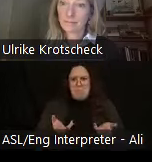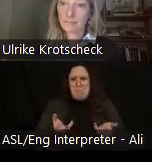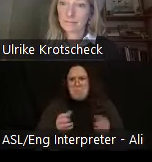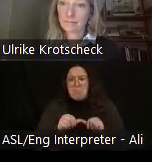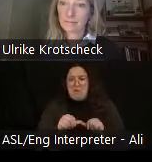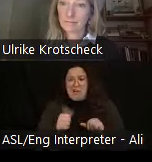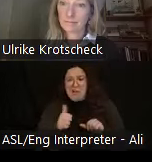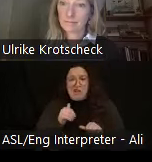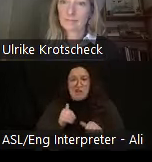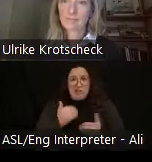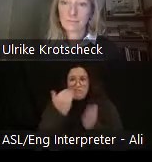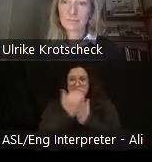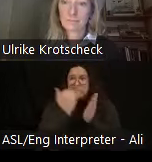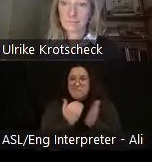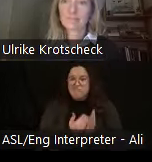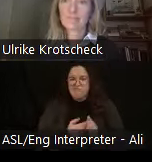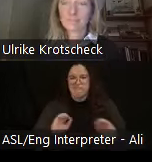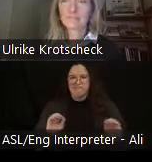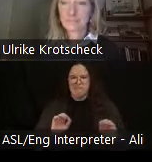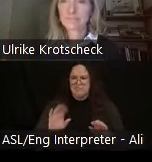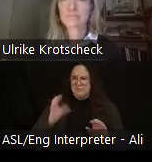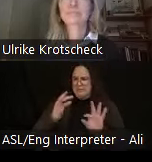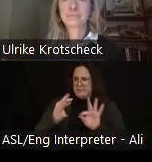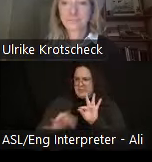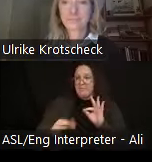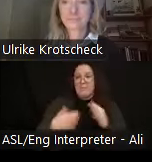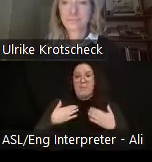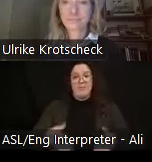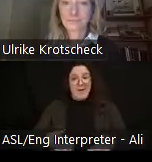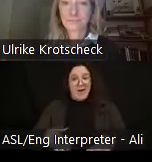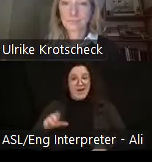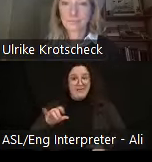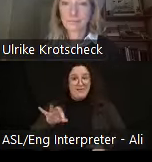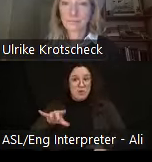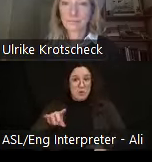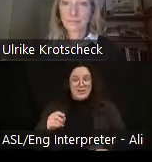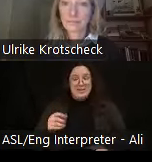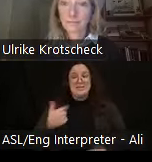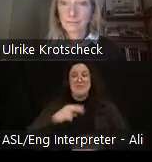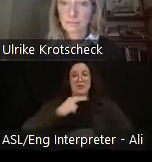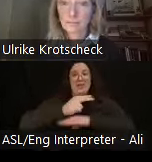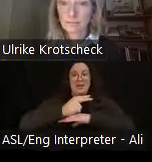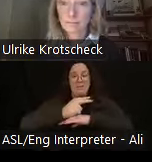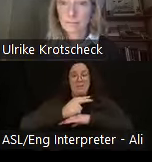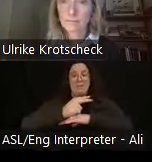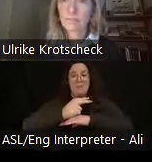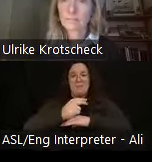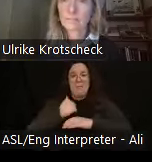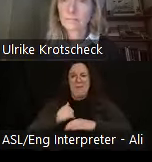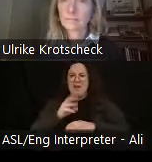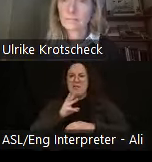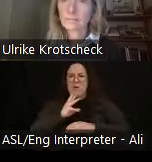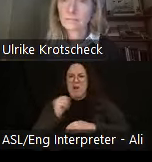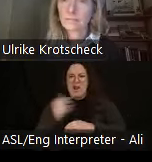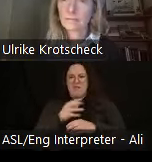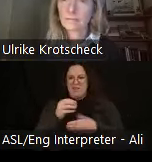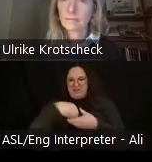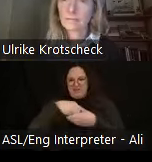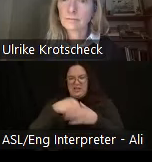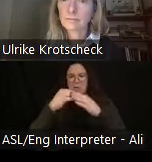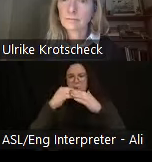extra steps to it, but the body fluids tend to go to the back when they're lying down. And so her skin has